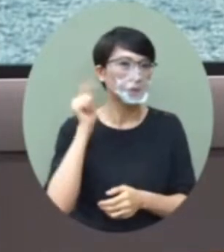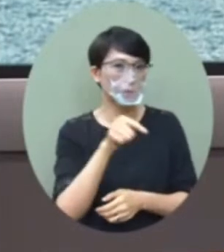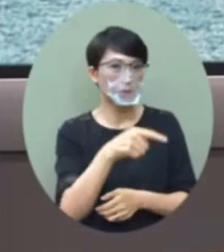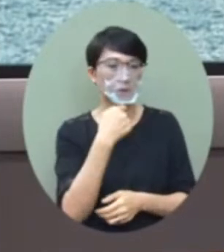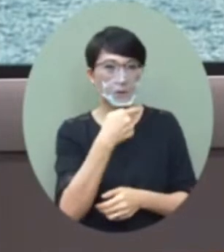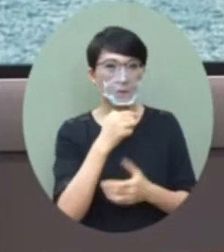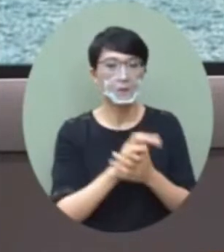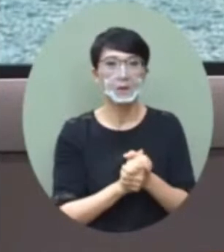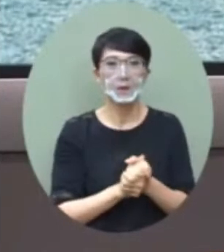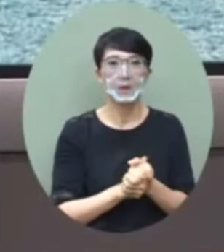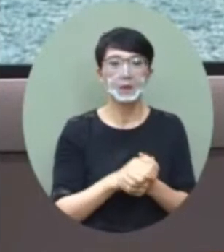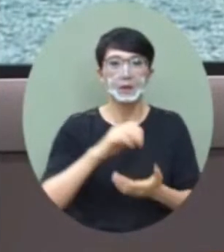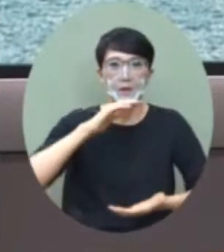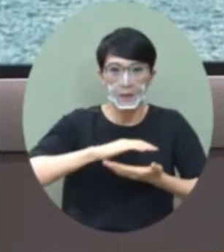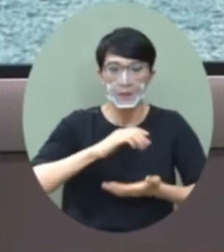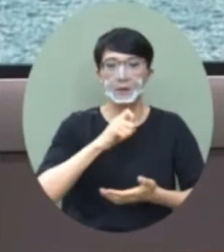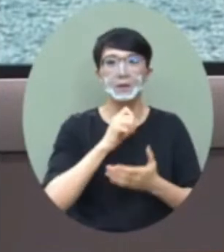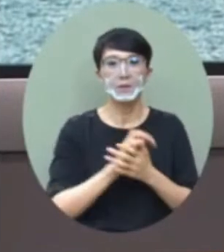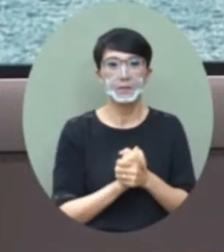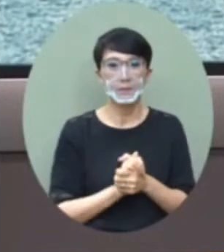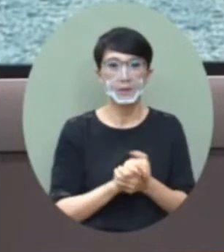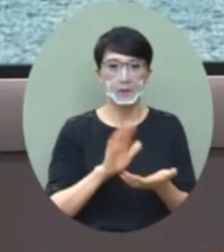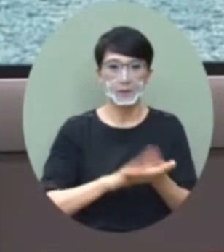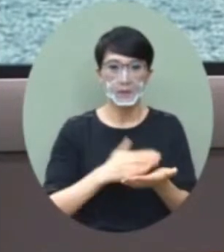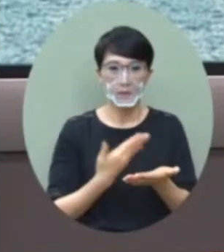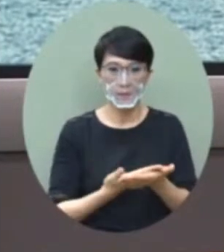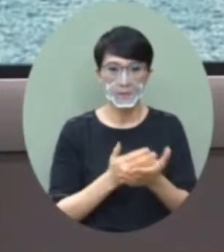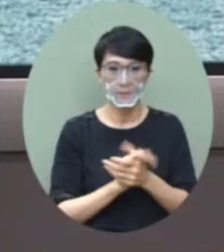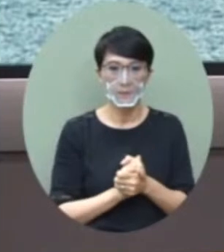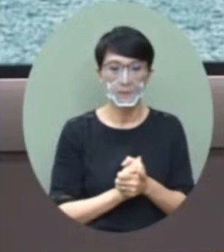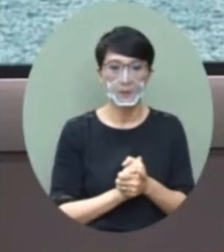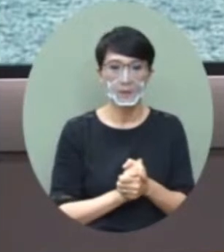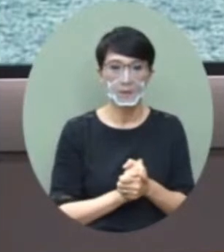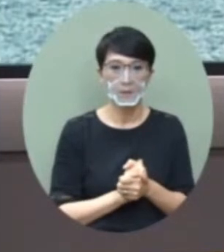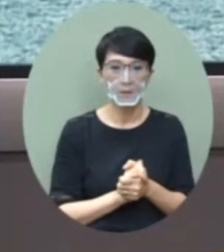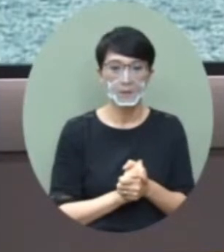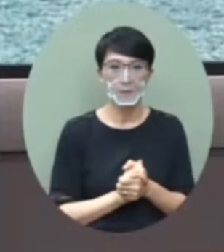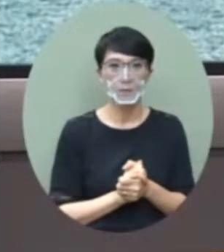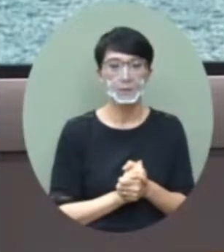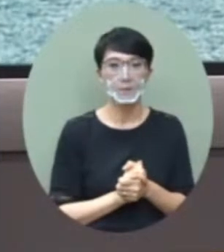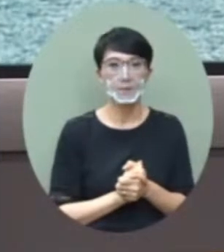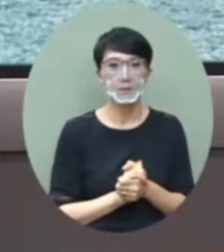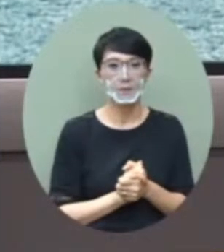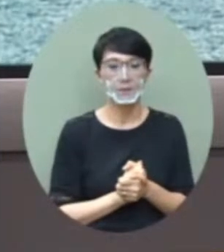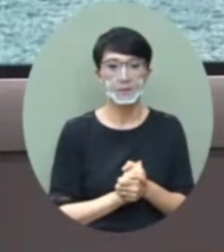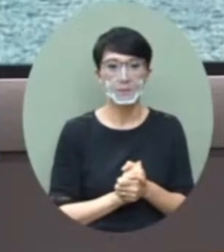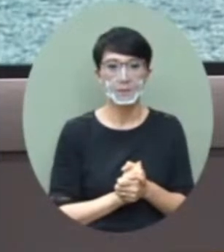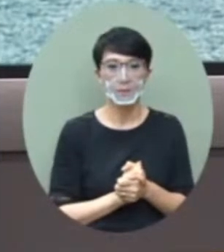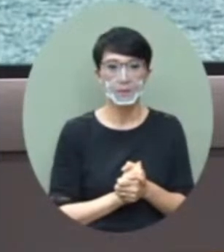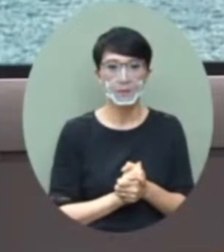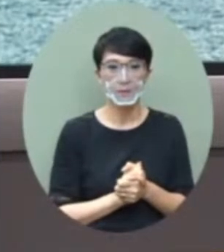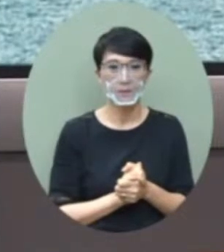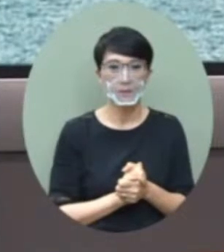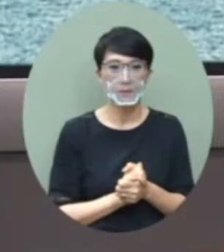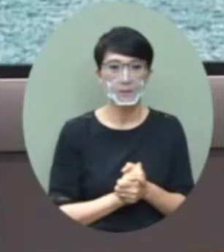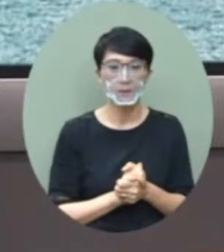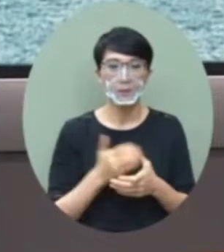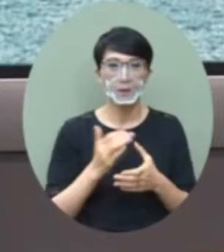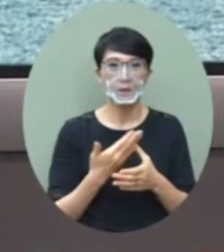so that we can shorten the quarantine period and allow staff to resume work earlier, and this would